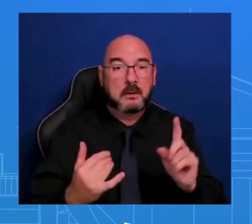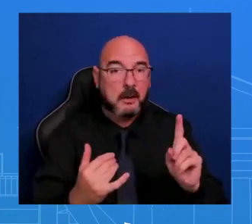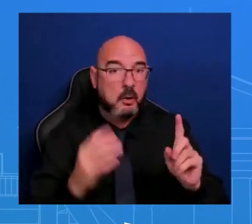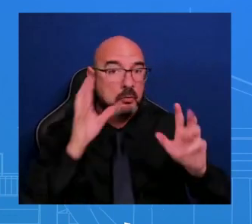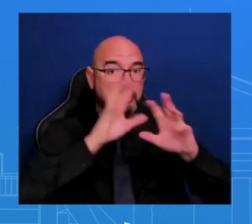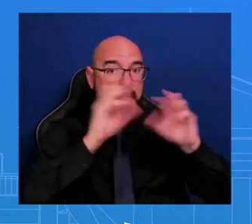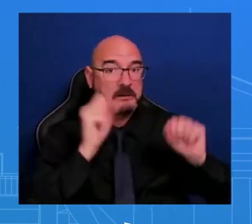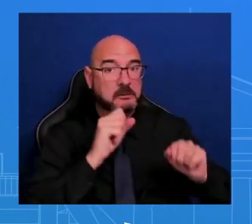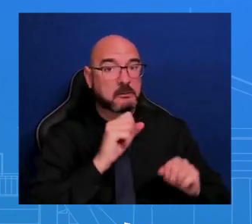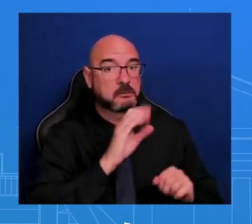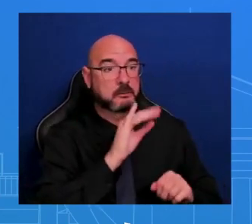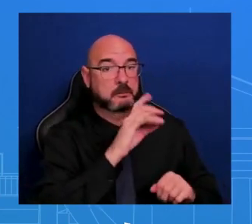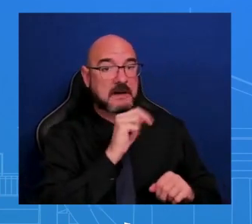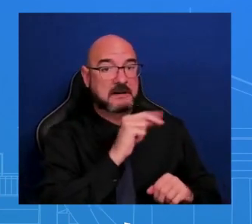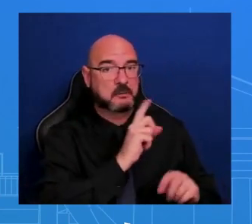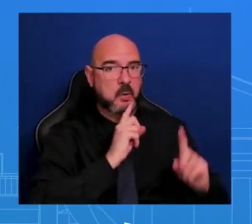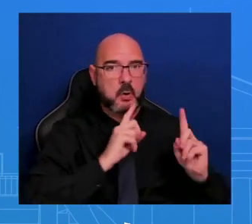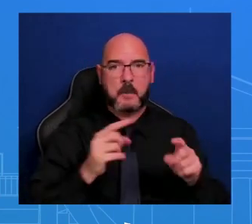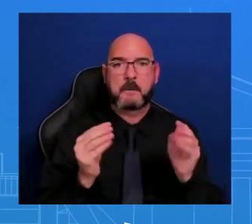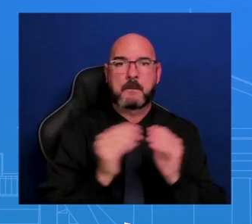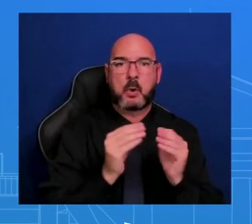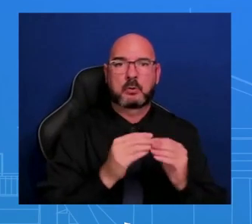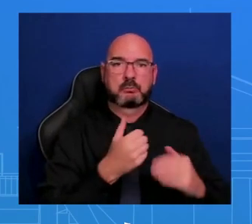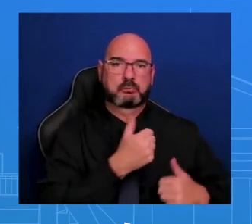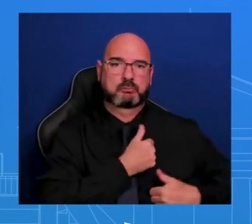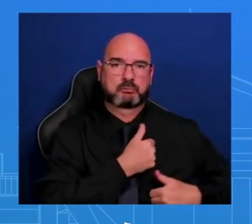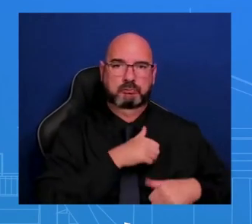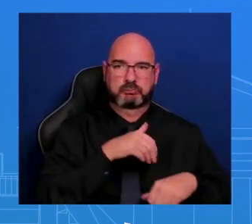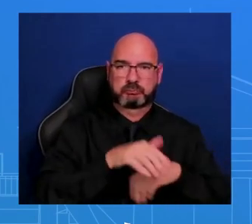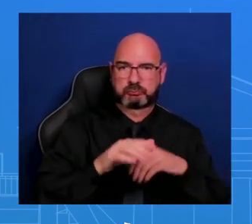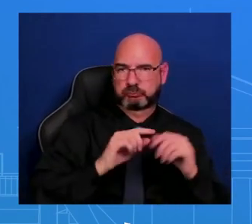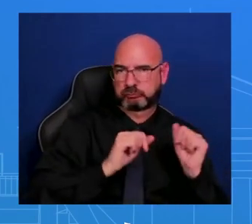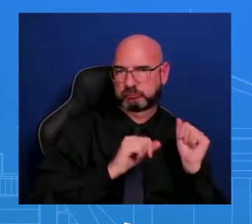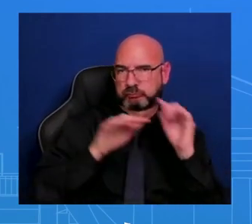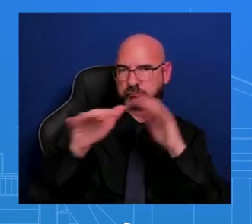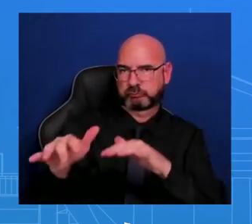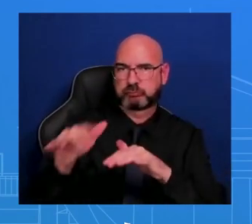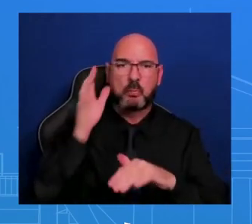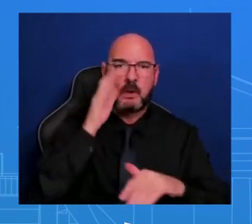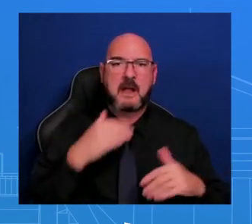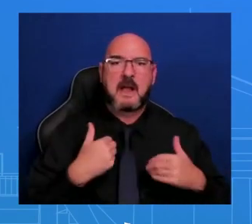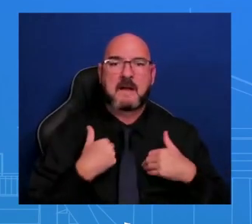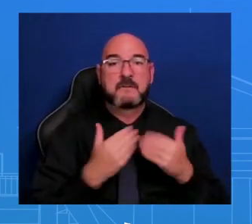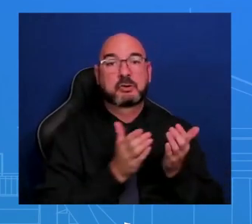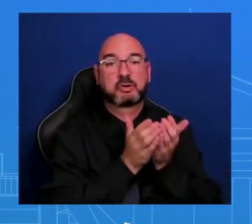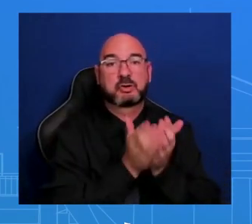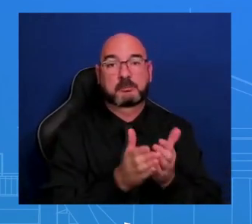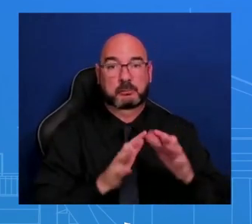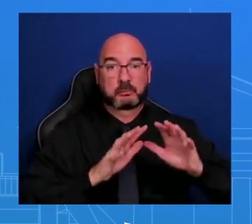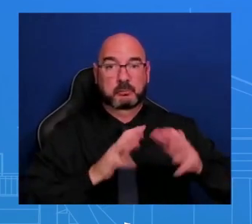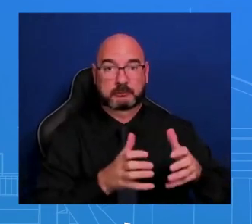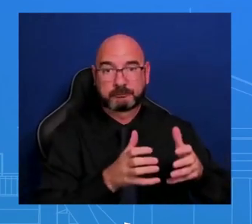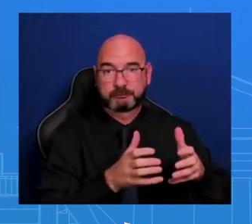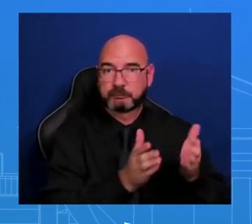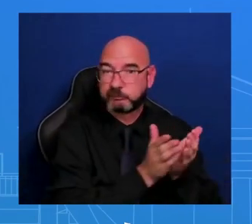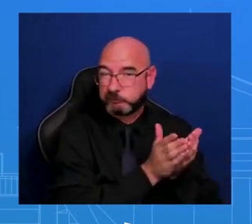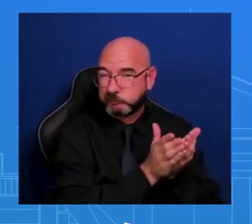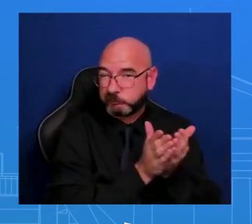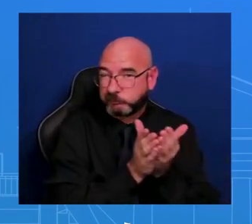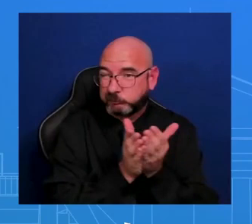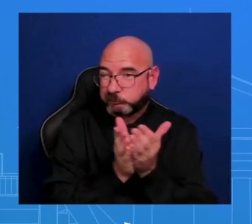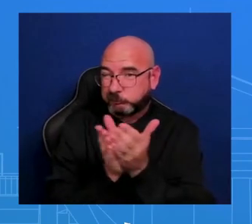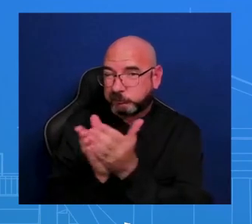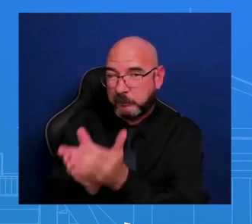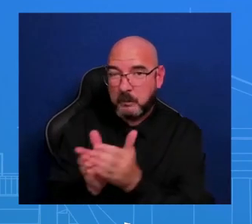through to the Gulf region to make sure that we send a strong signal of not only deterrence, but our willingness to protect and